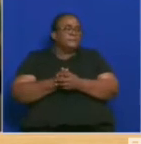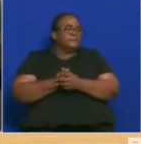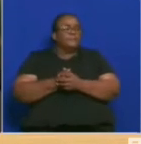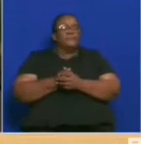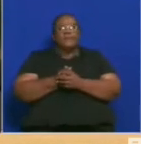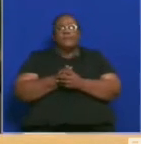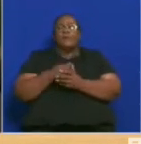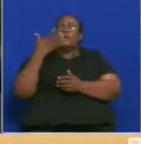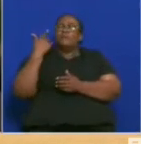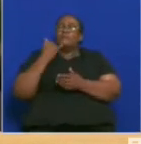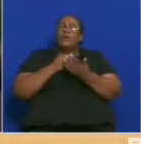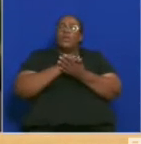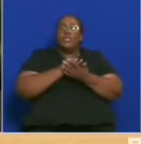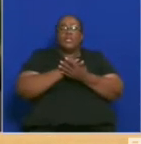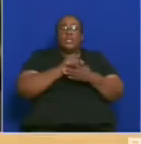ad hoc,